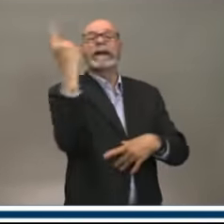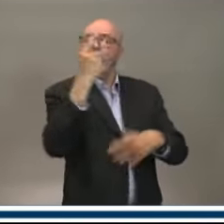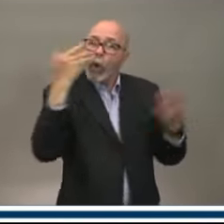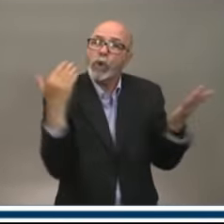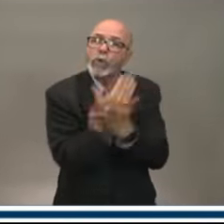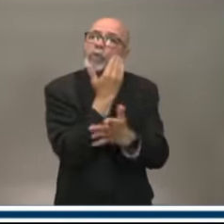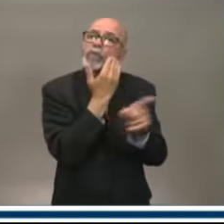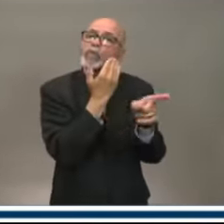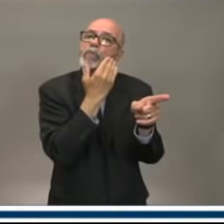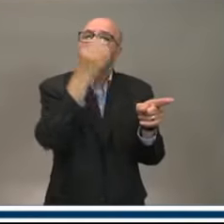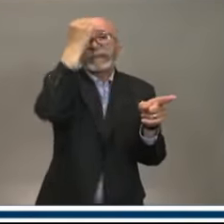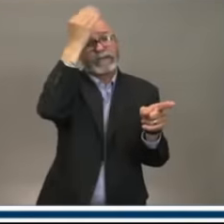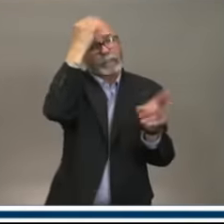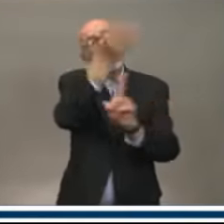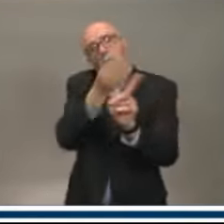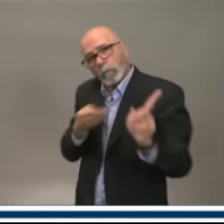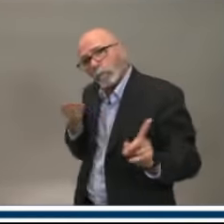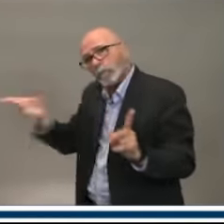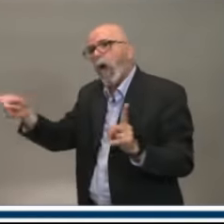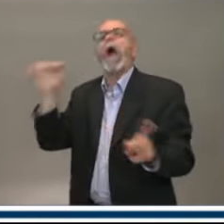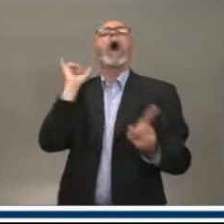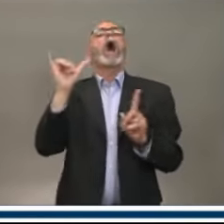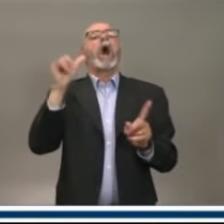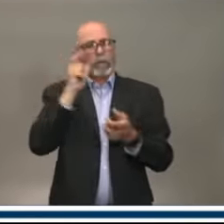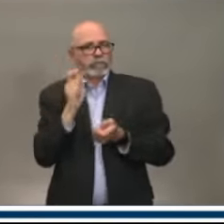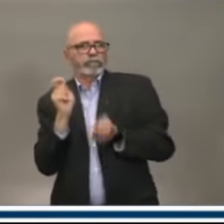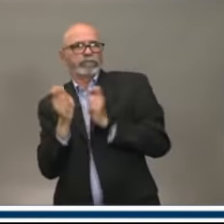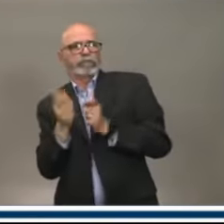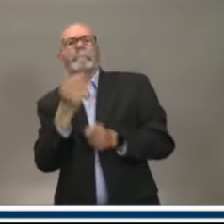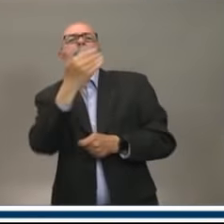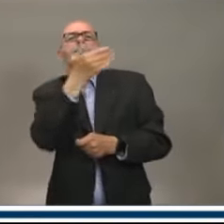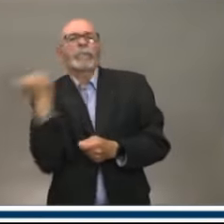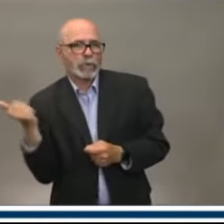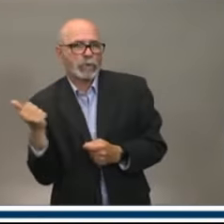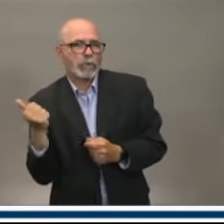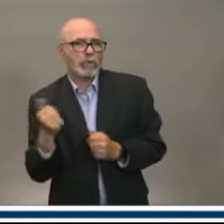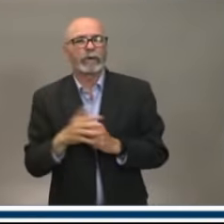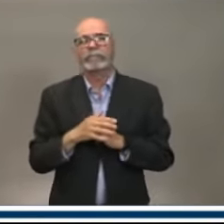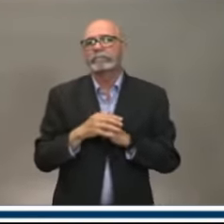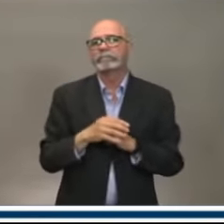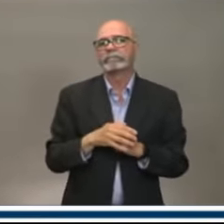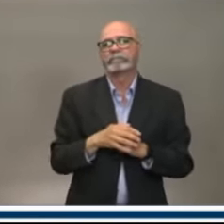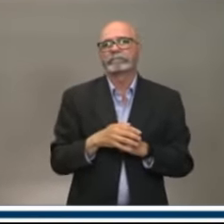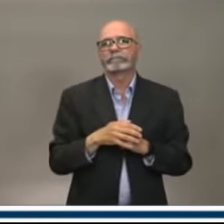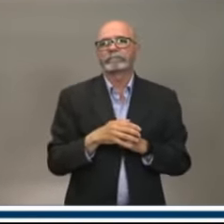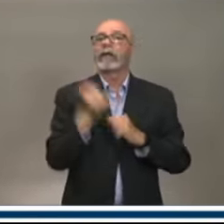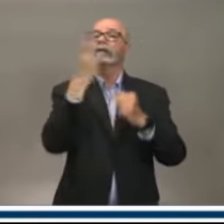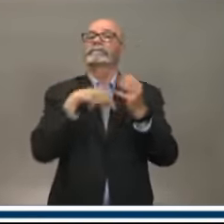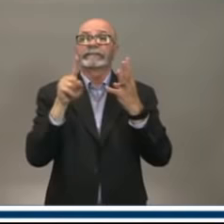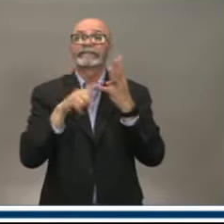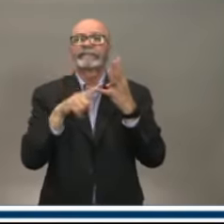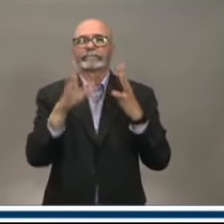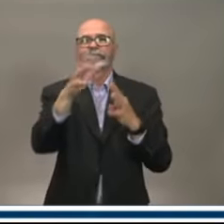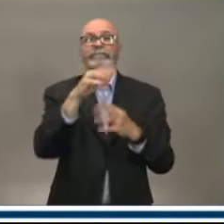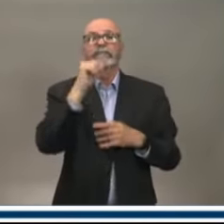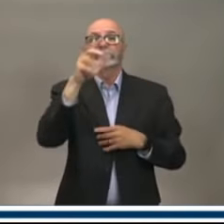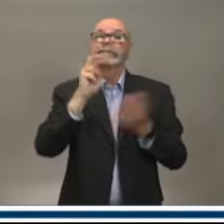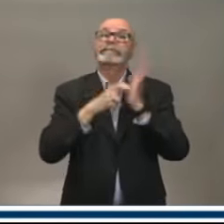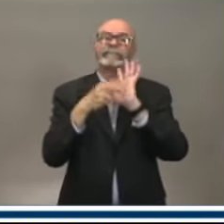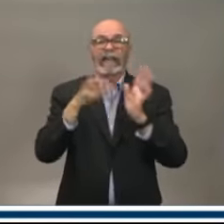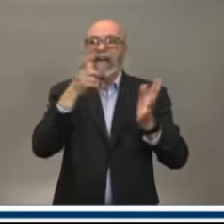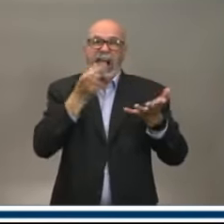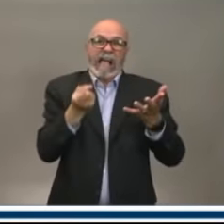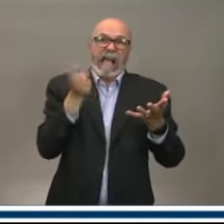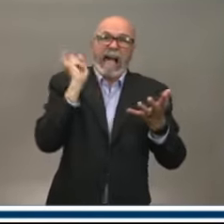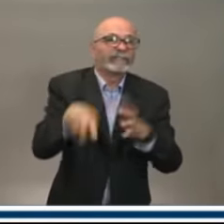being careful and limiting non-essential travel. It's the movement of people broadly that helps facilitate widespread